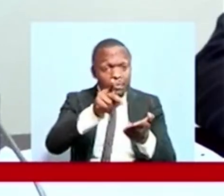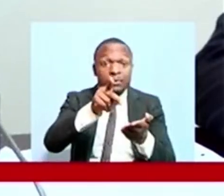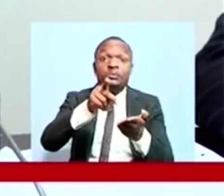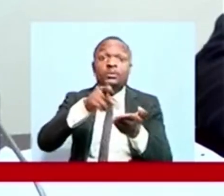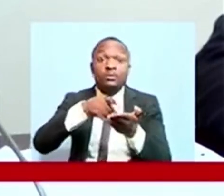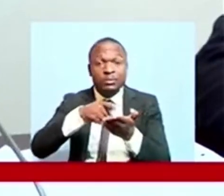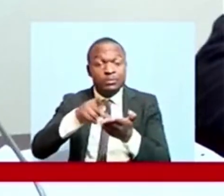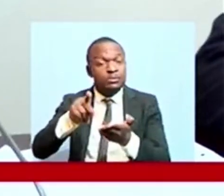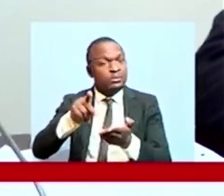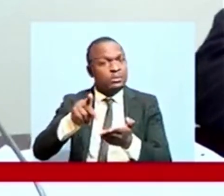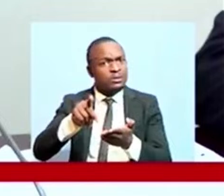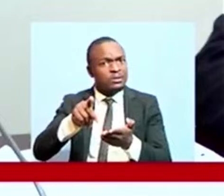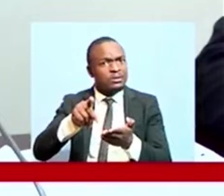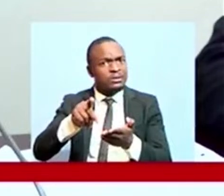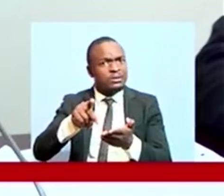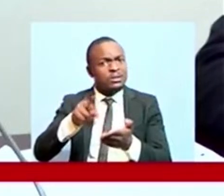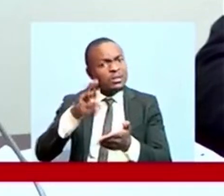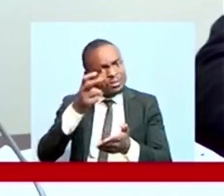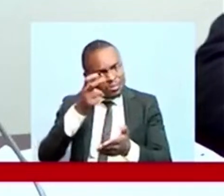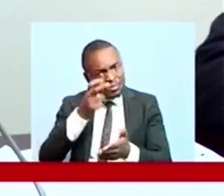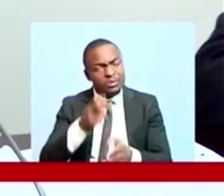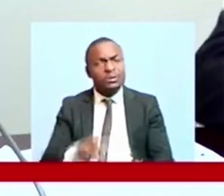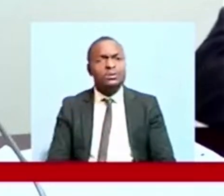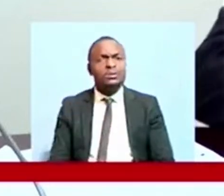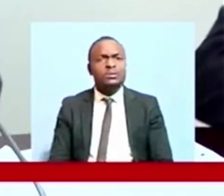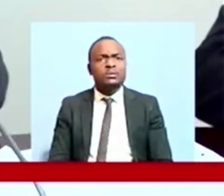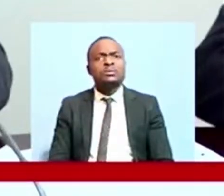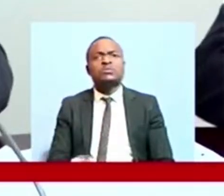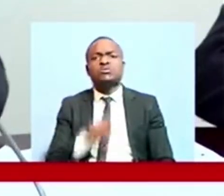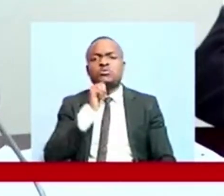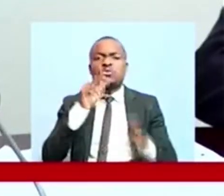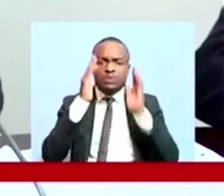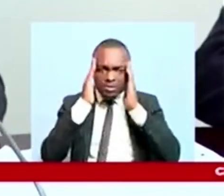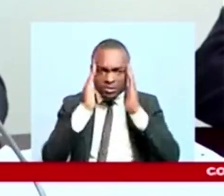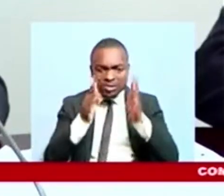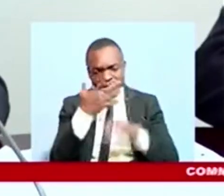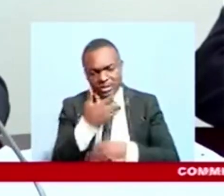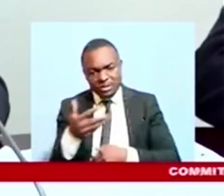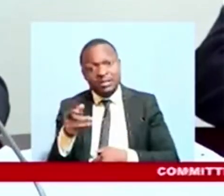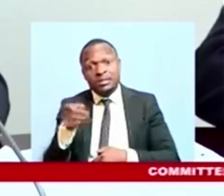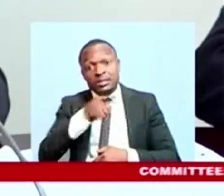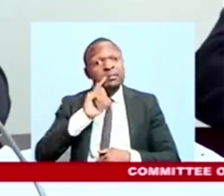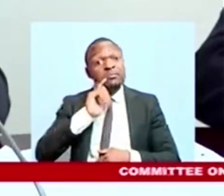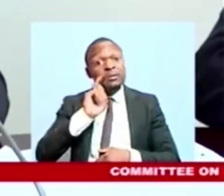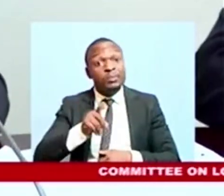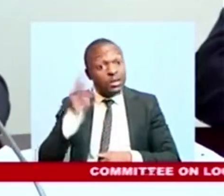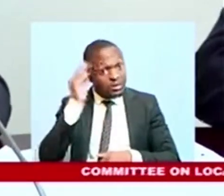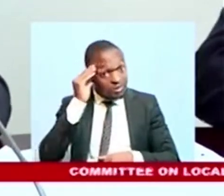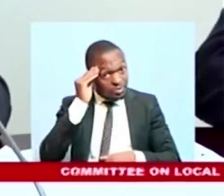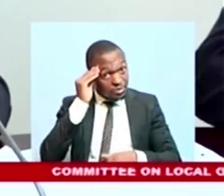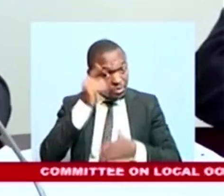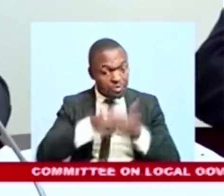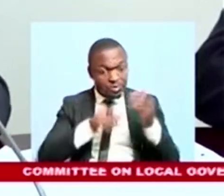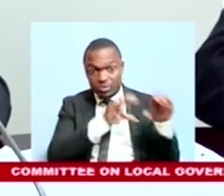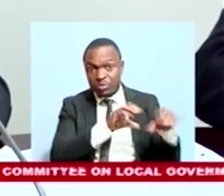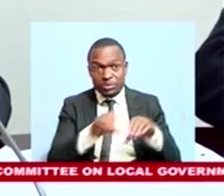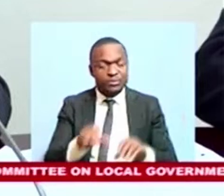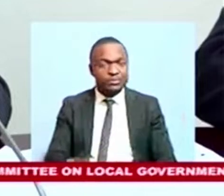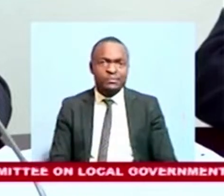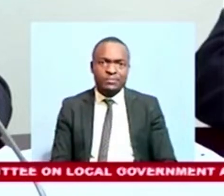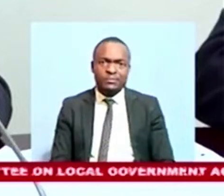pay a blind eye to things that they know they are supposed to do. Like my comrade,